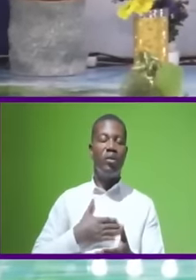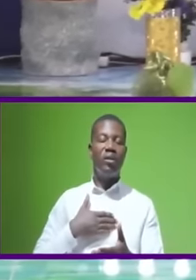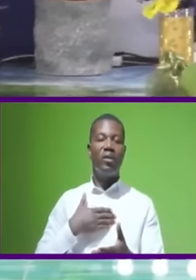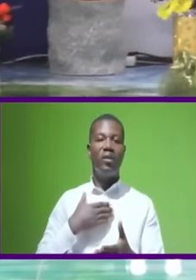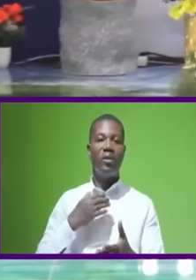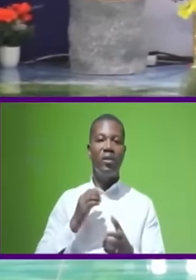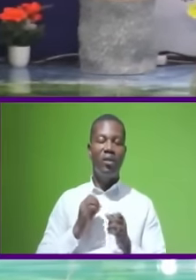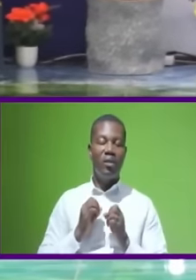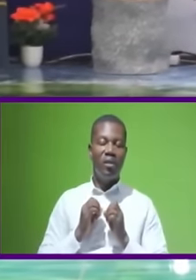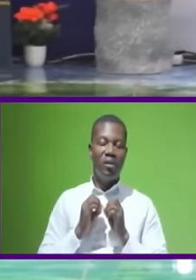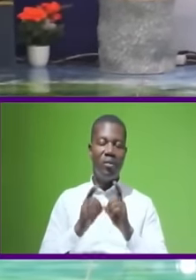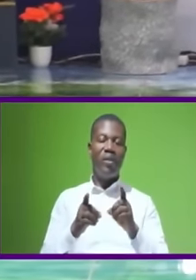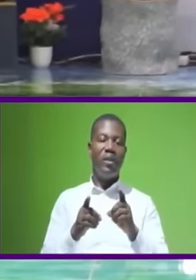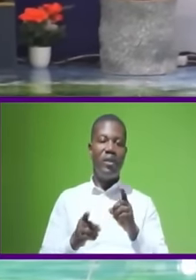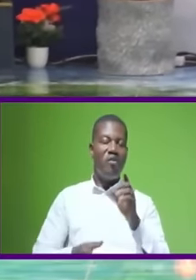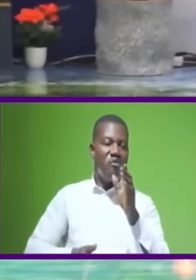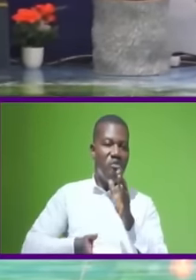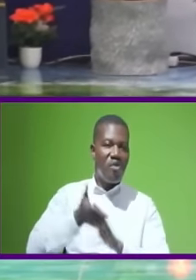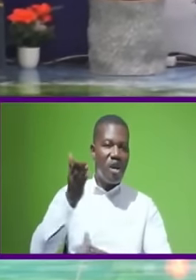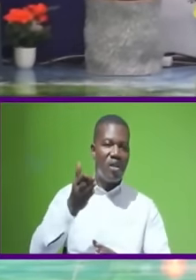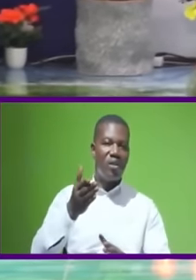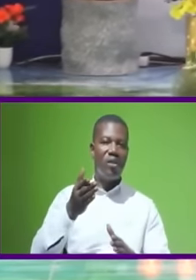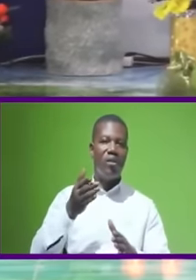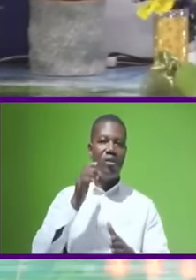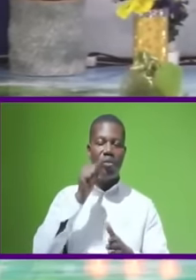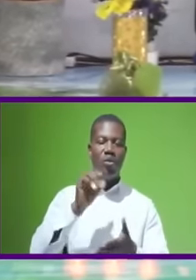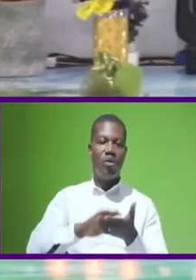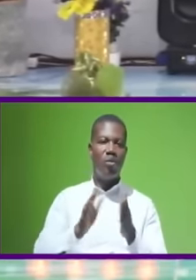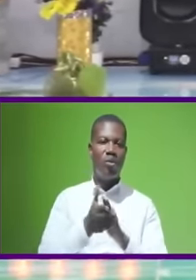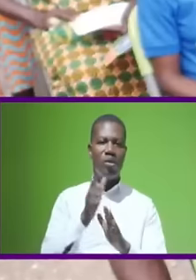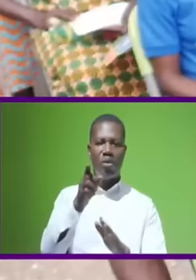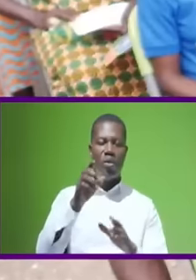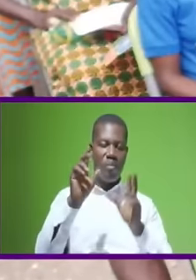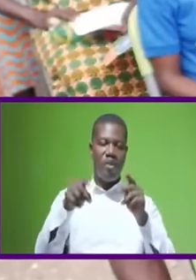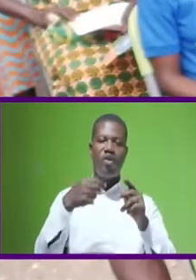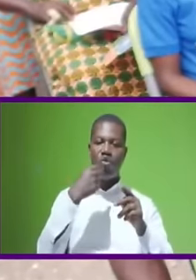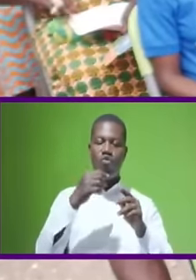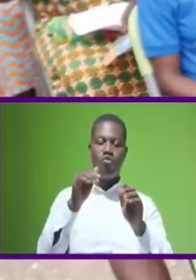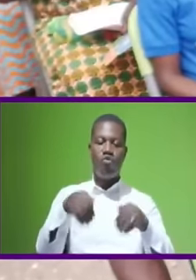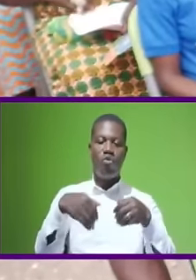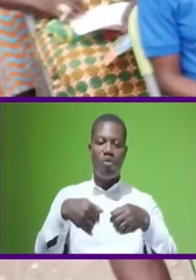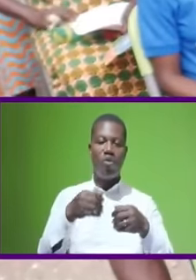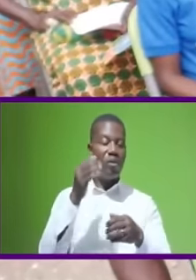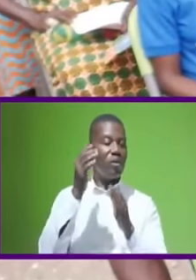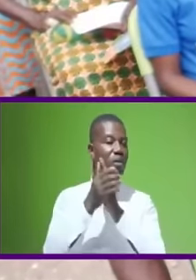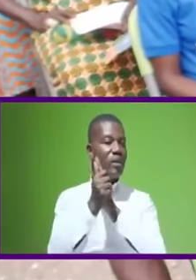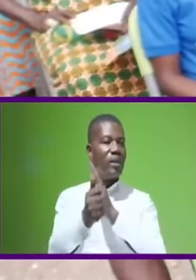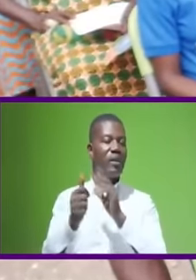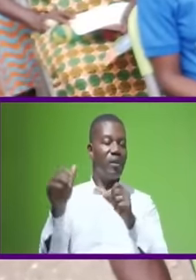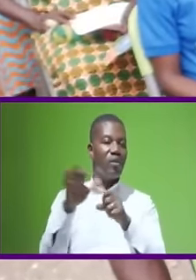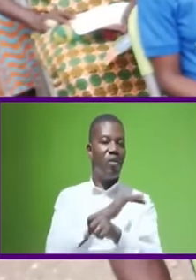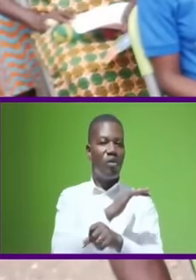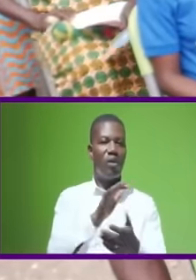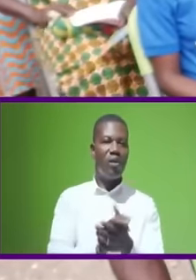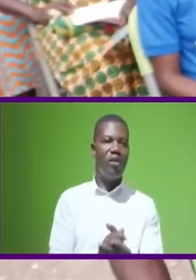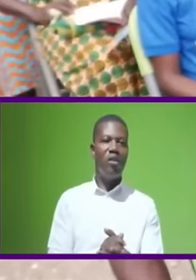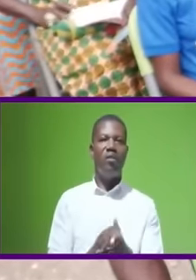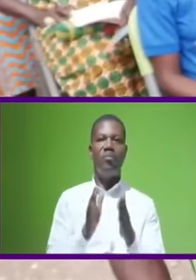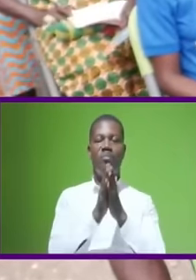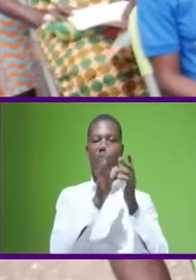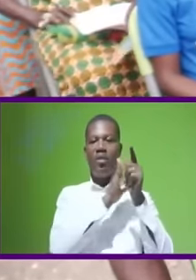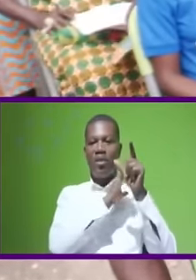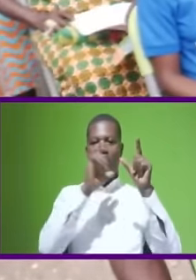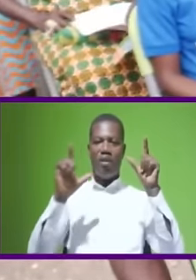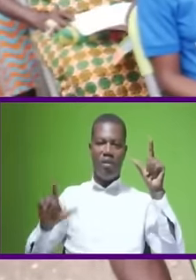earth. So please, I entreat you, be fast and then smart so that it wouldn't be you. Praise the Lord.